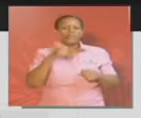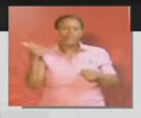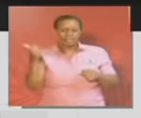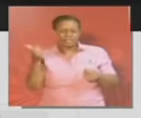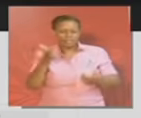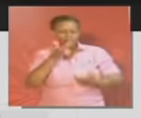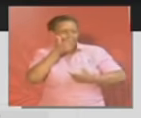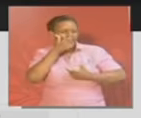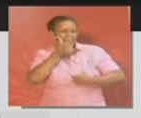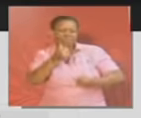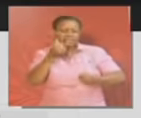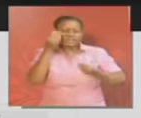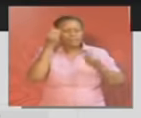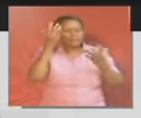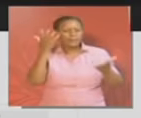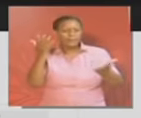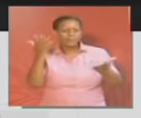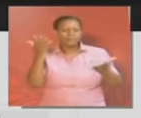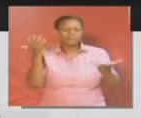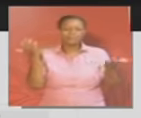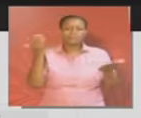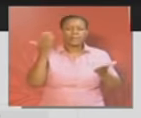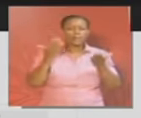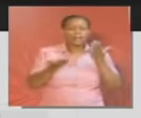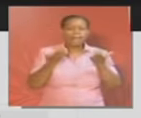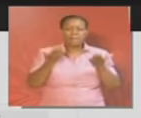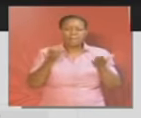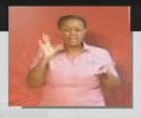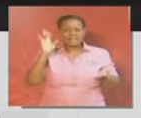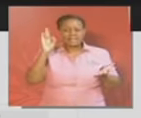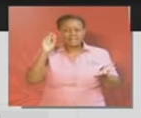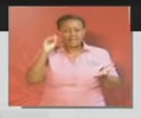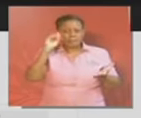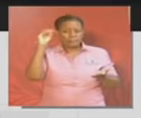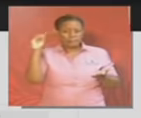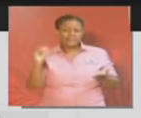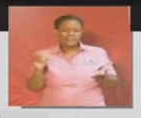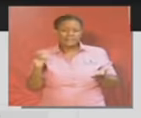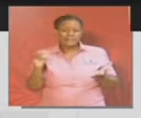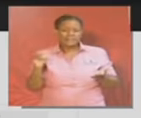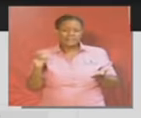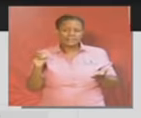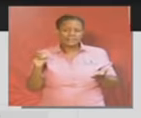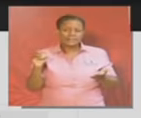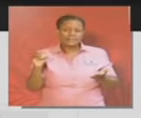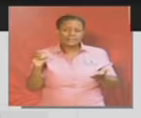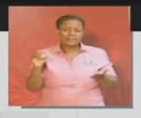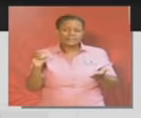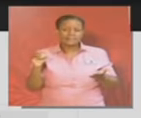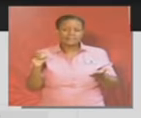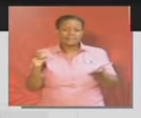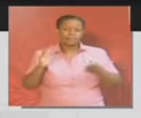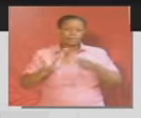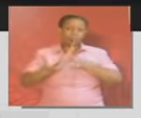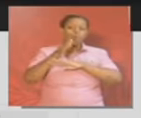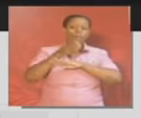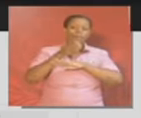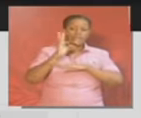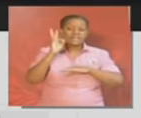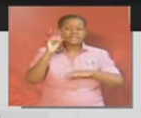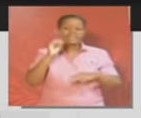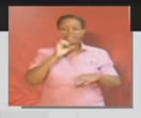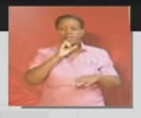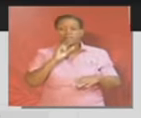nearly 70% have been in the 60-plus age group. So this is where we're focusing some of our attention right now with respect